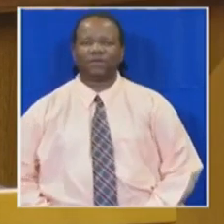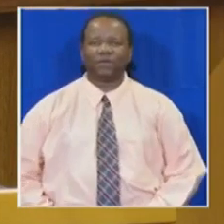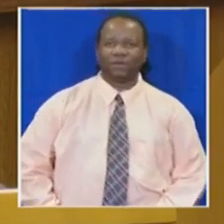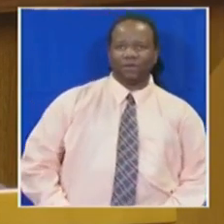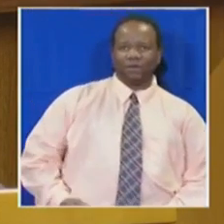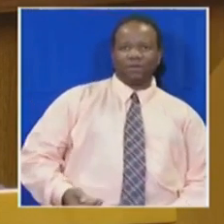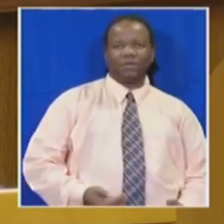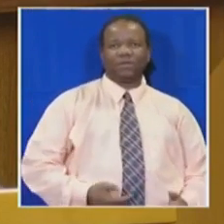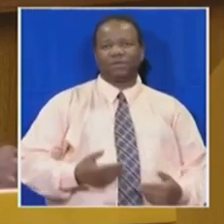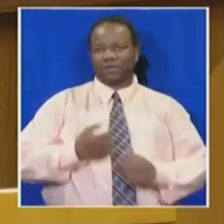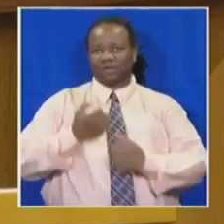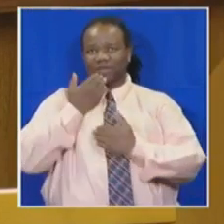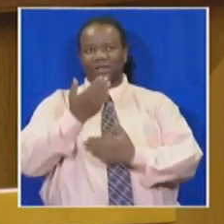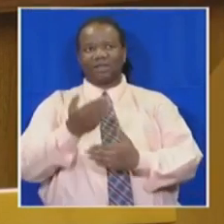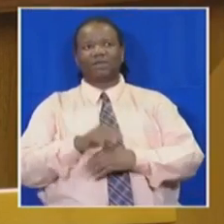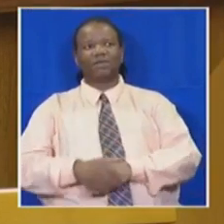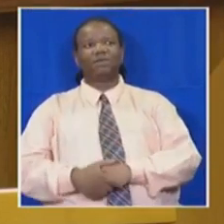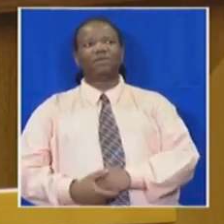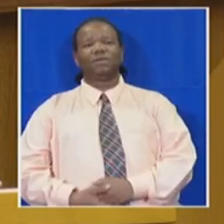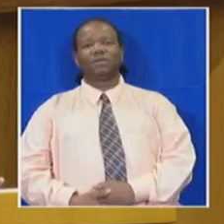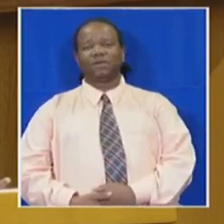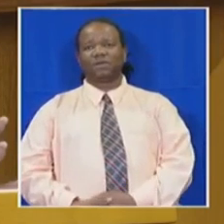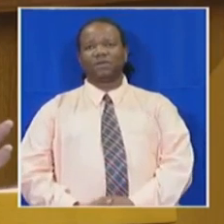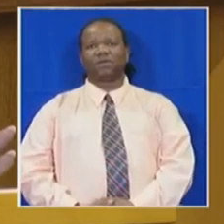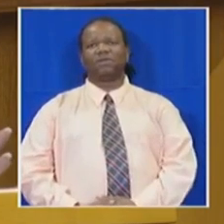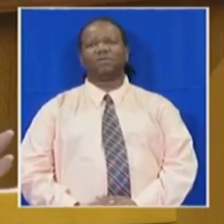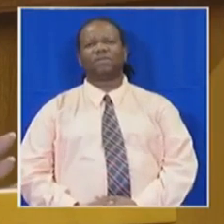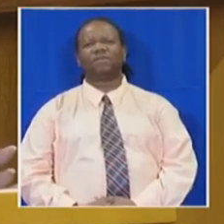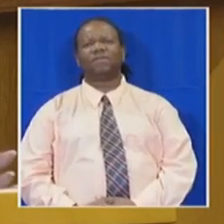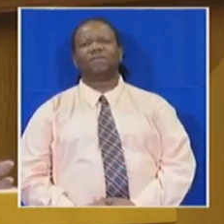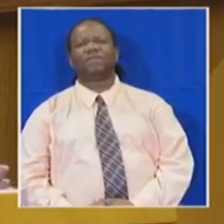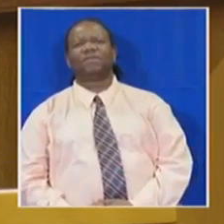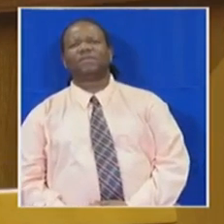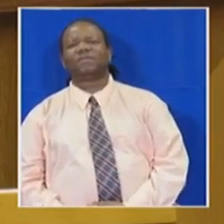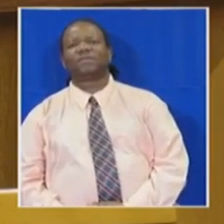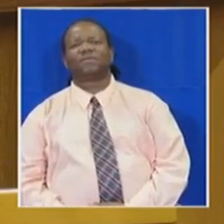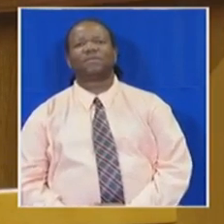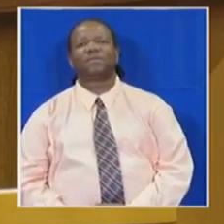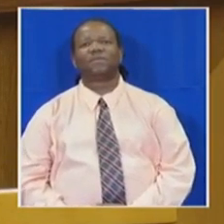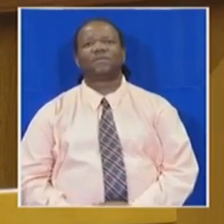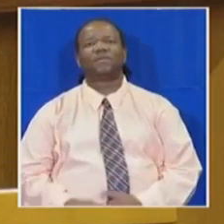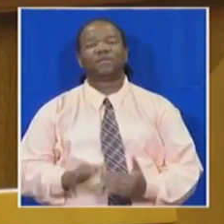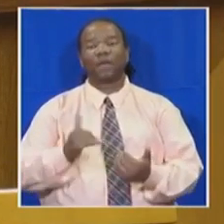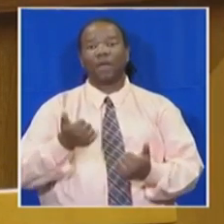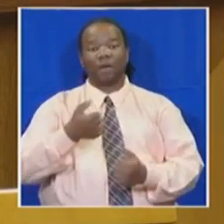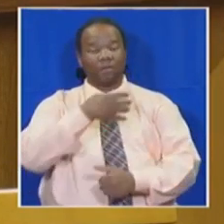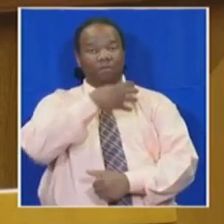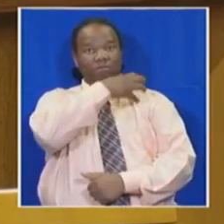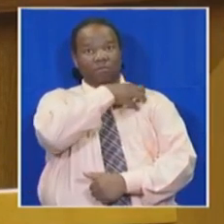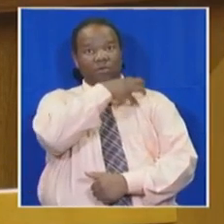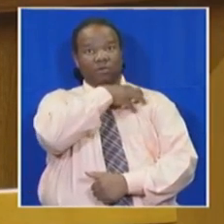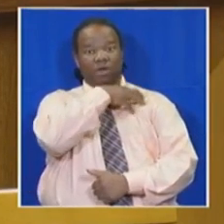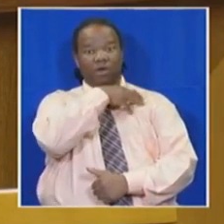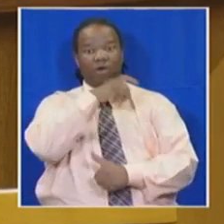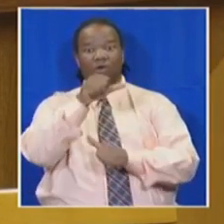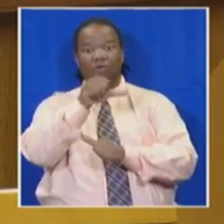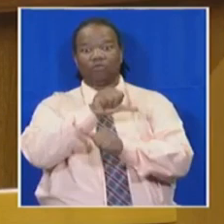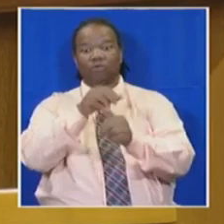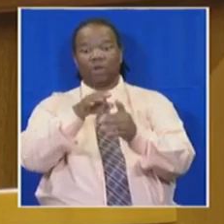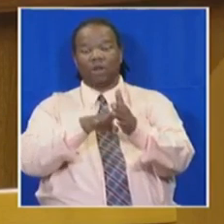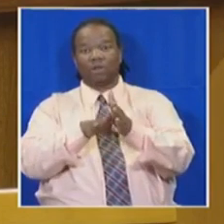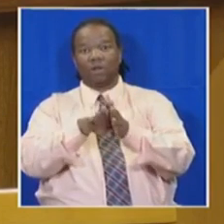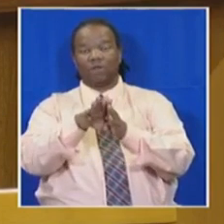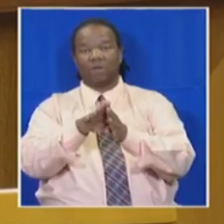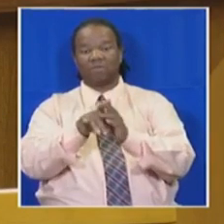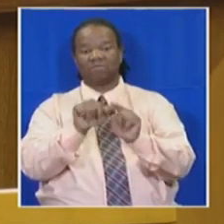does this all say, though, honourable members, about the ANC government and the Minister of Social Development in particular, her